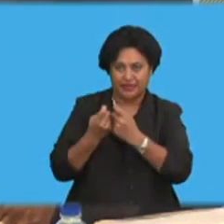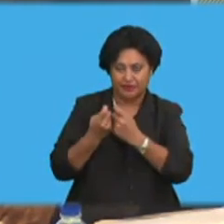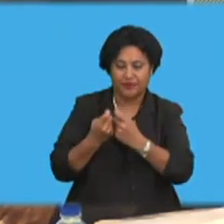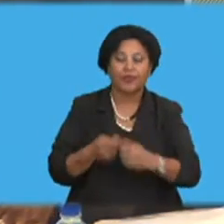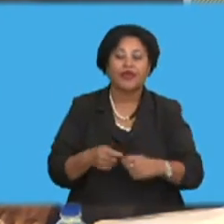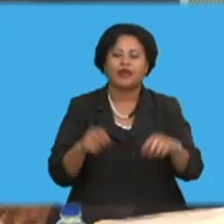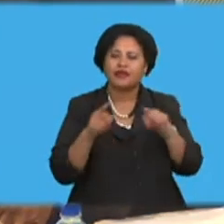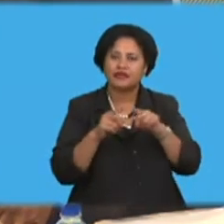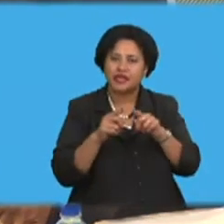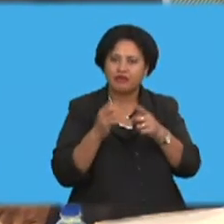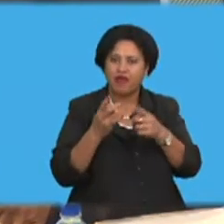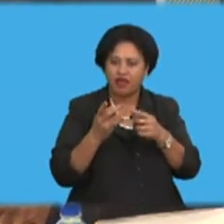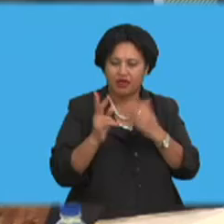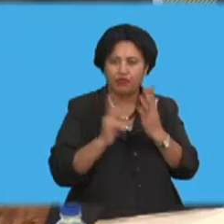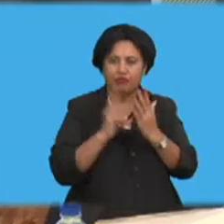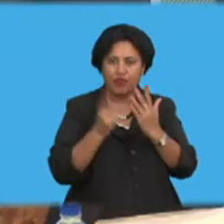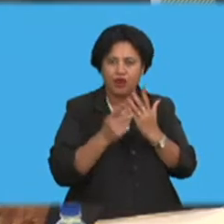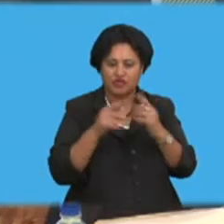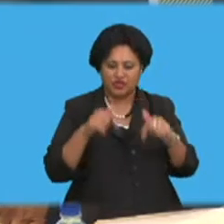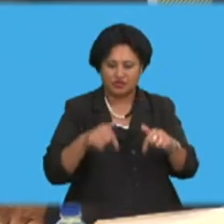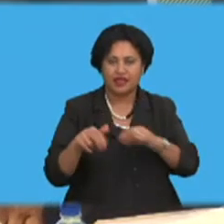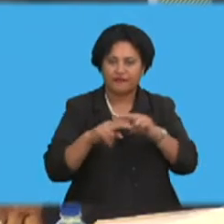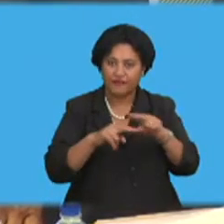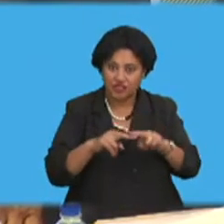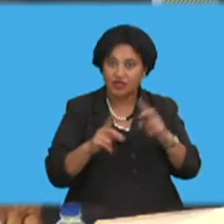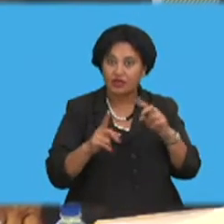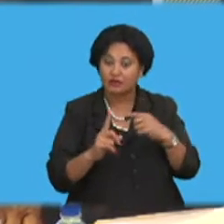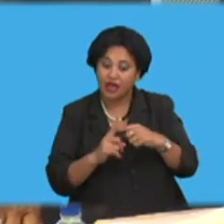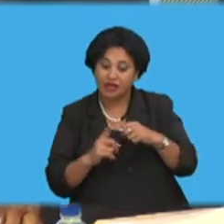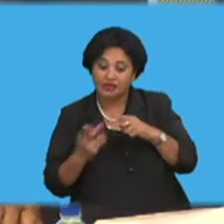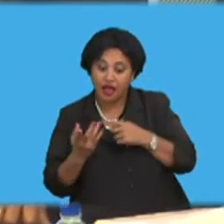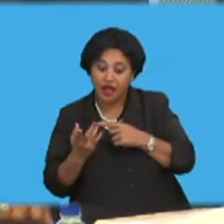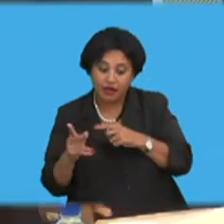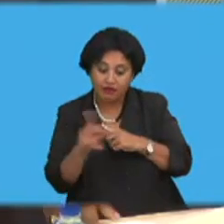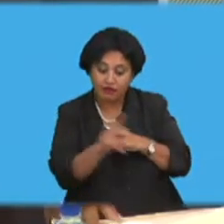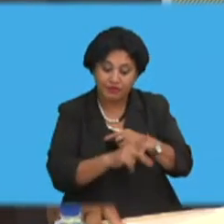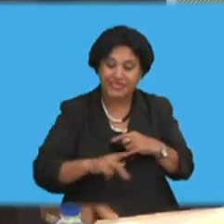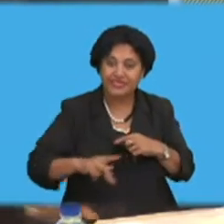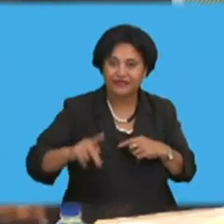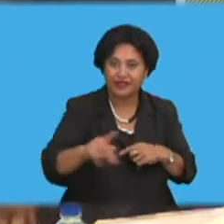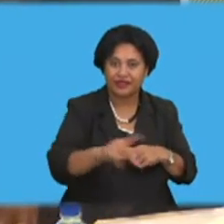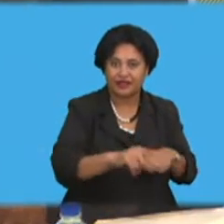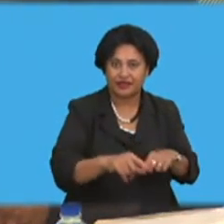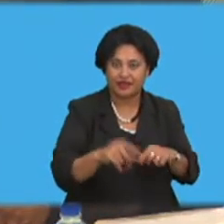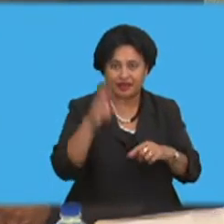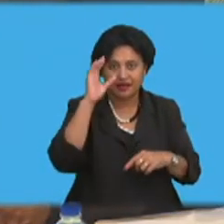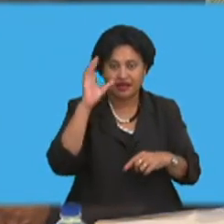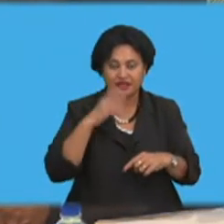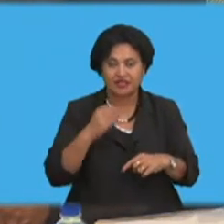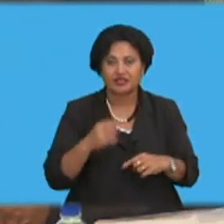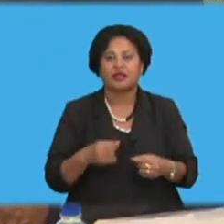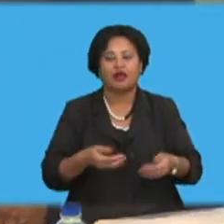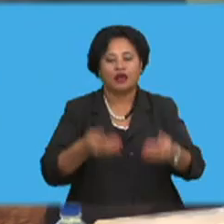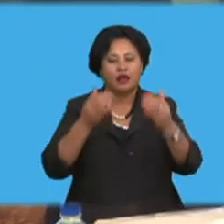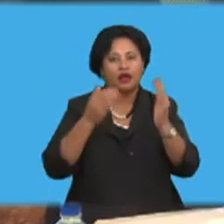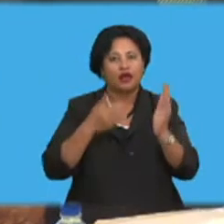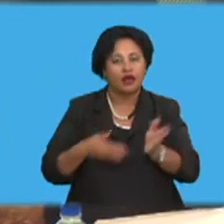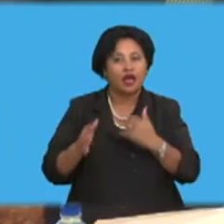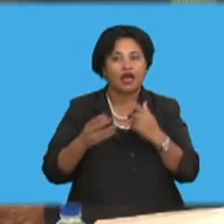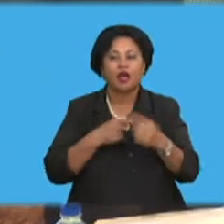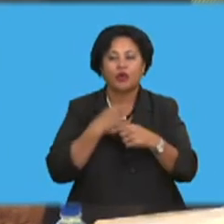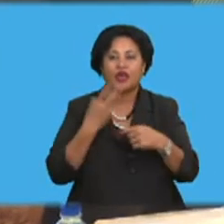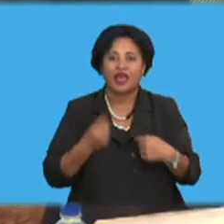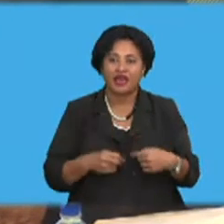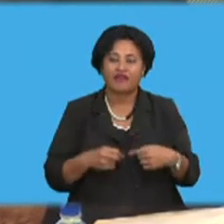projects with Fiji and, of course, other Pacific Island countries as well, Madam Speaker. We have APARI. APARI is the Asia